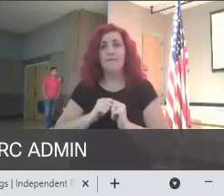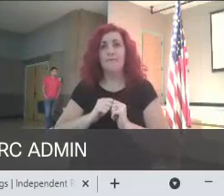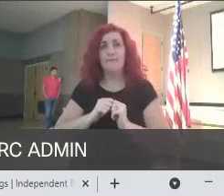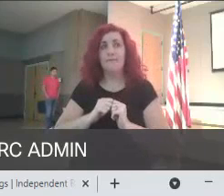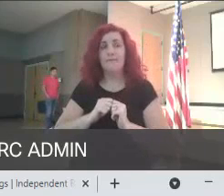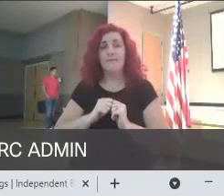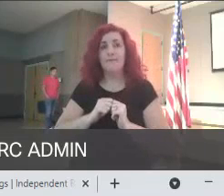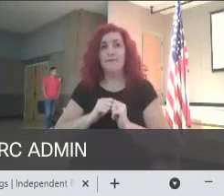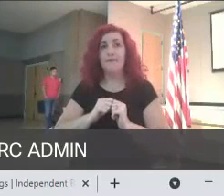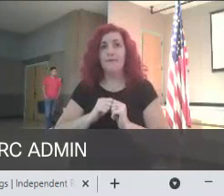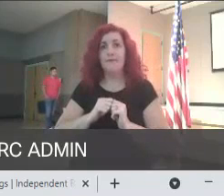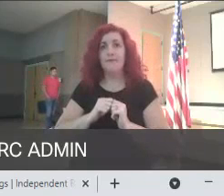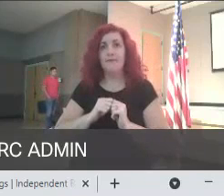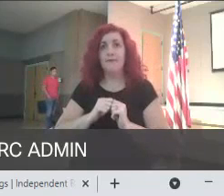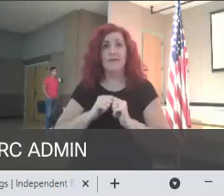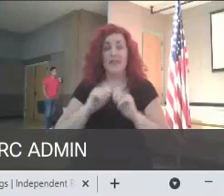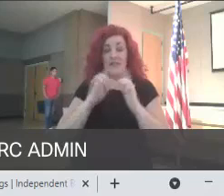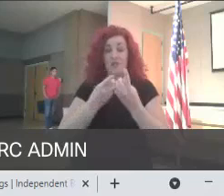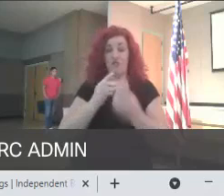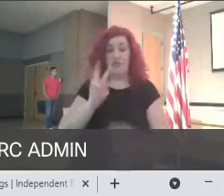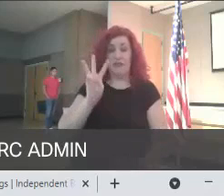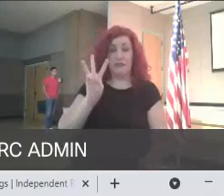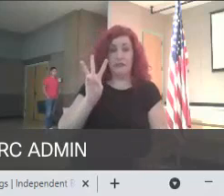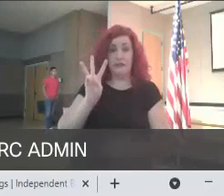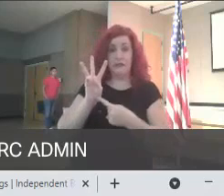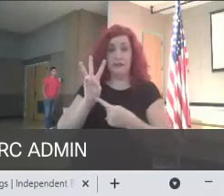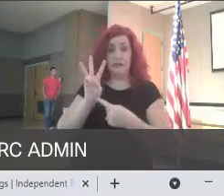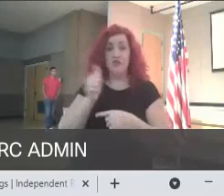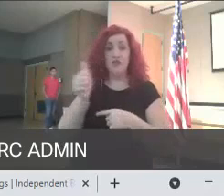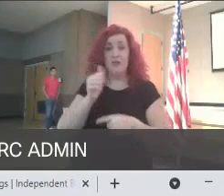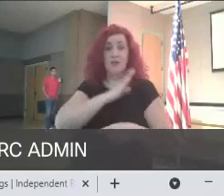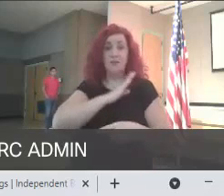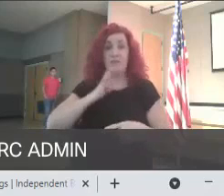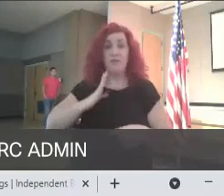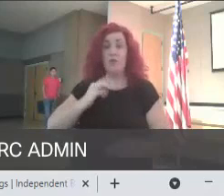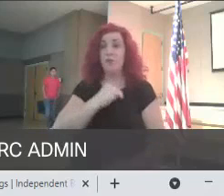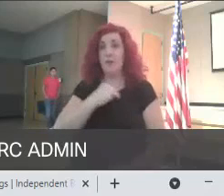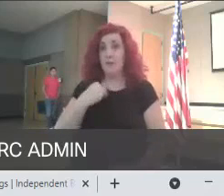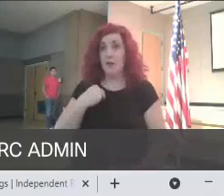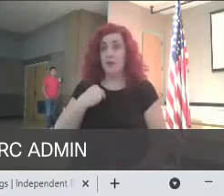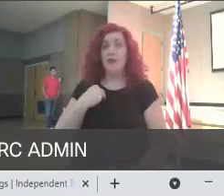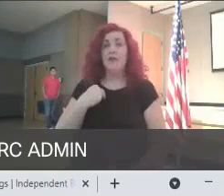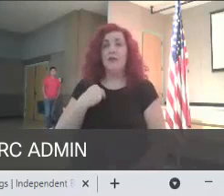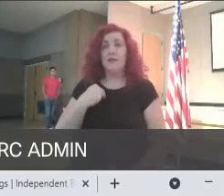As the District 6 Transportation Board member,